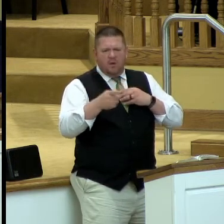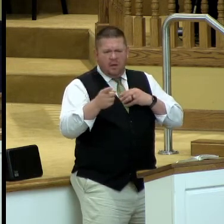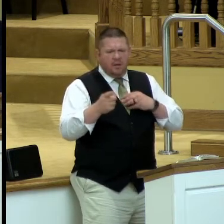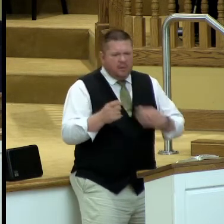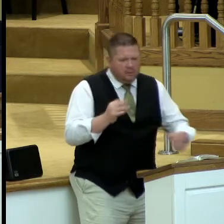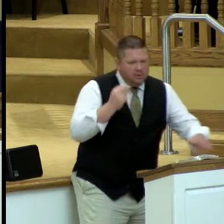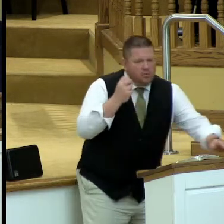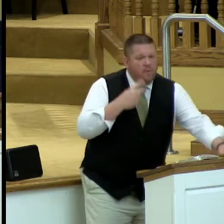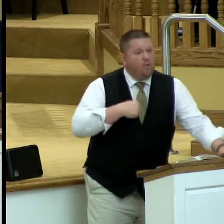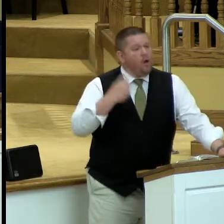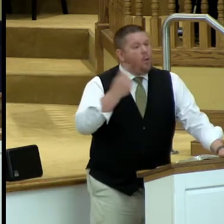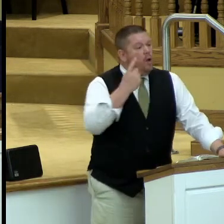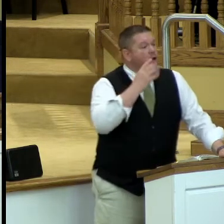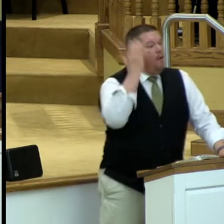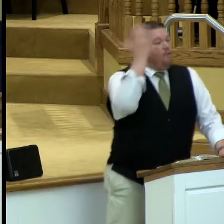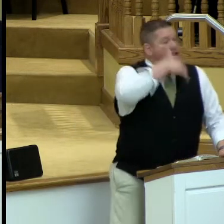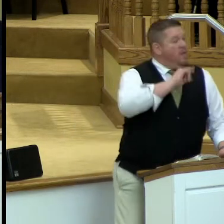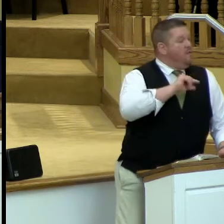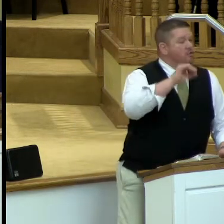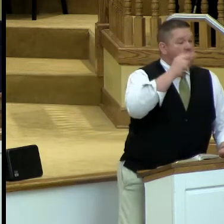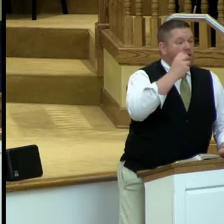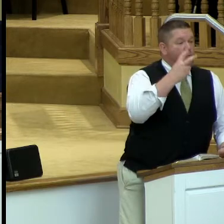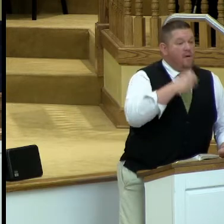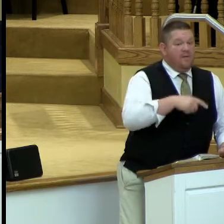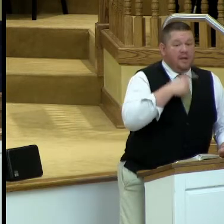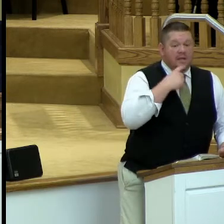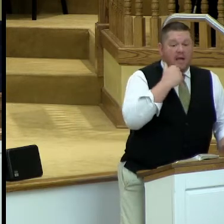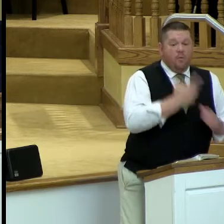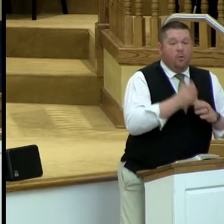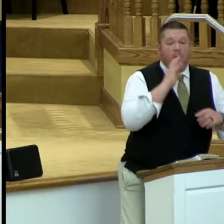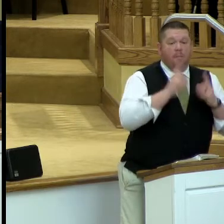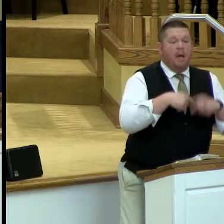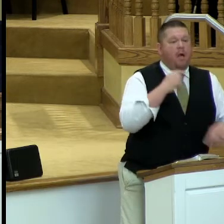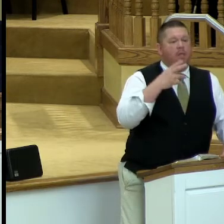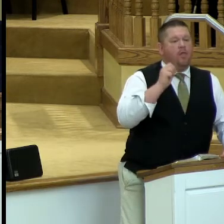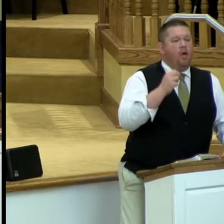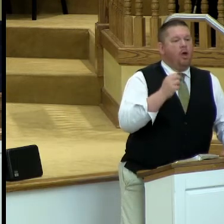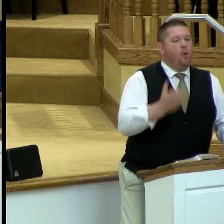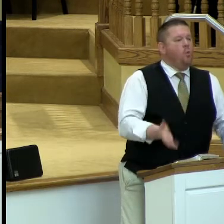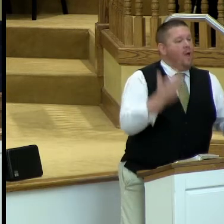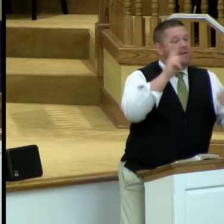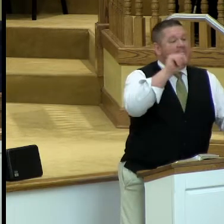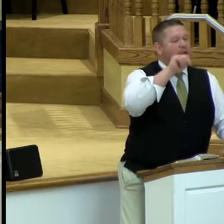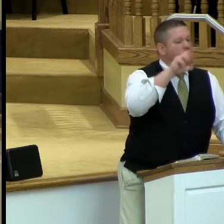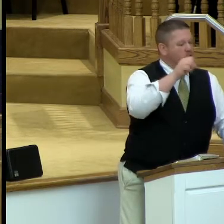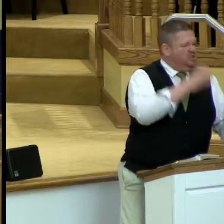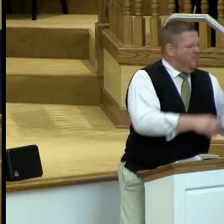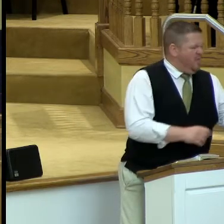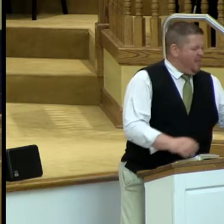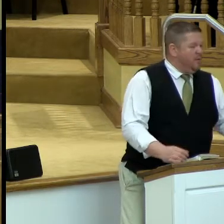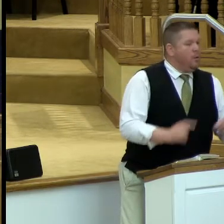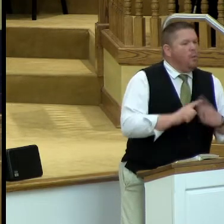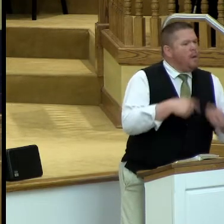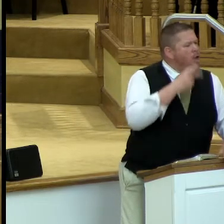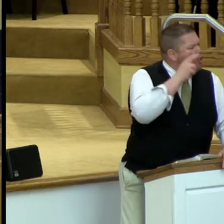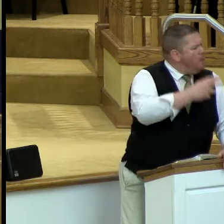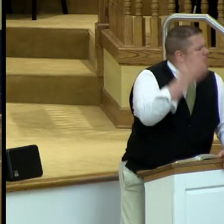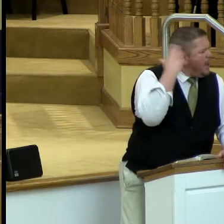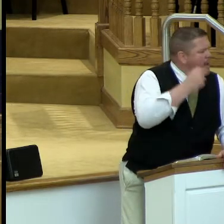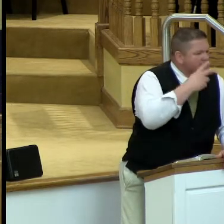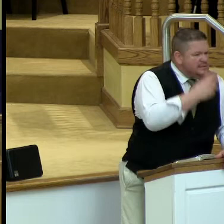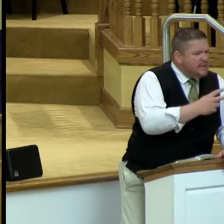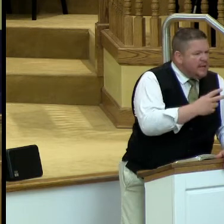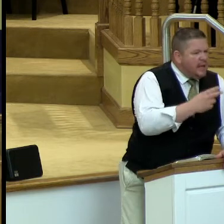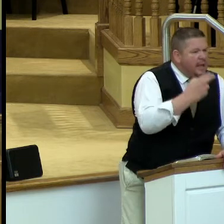Amen. We always overlook it. Everyone wants to talk about the raising of Lazarus. How about let's look back,